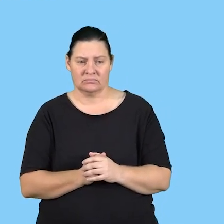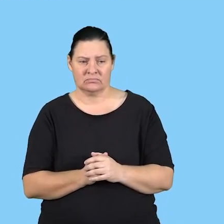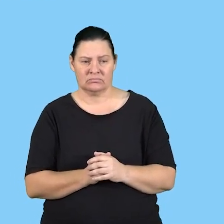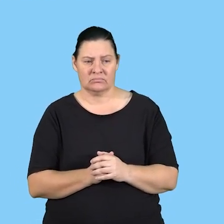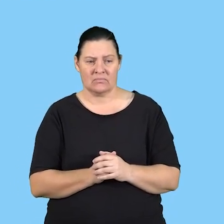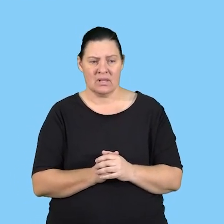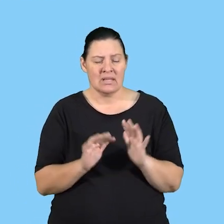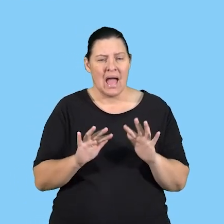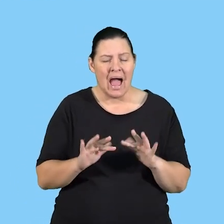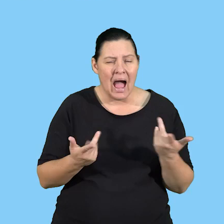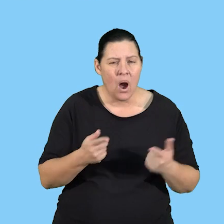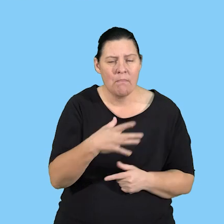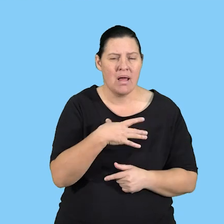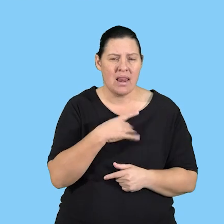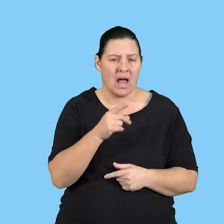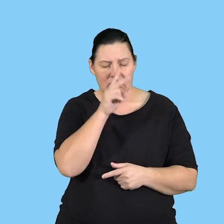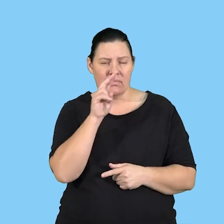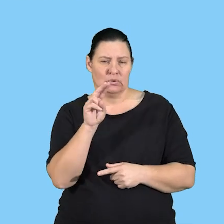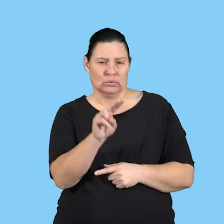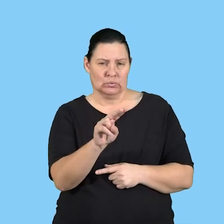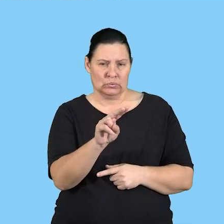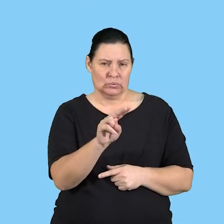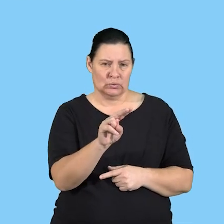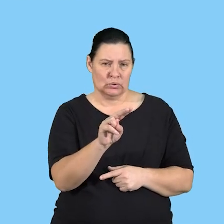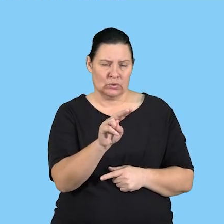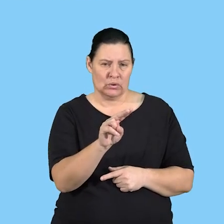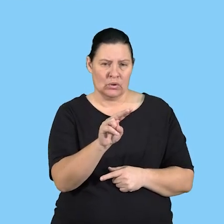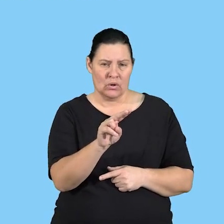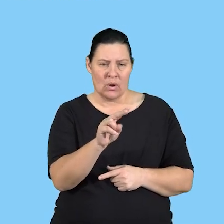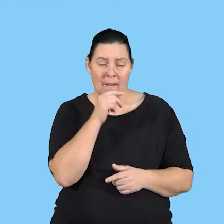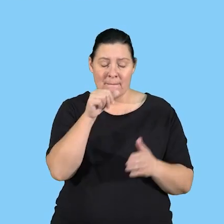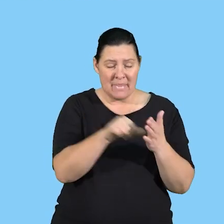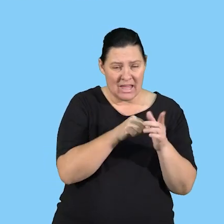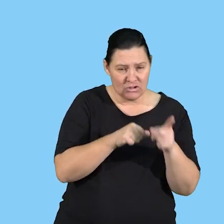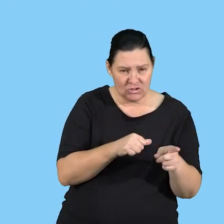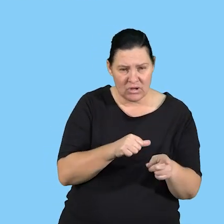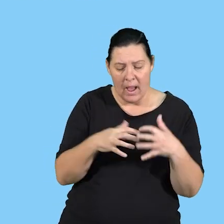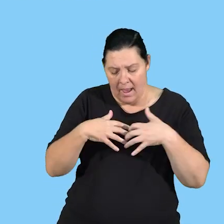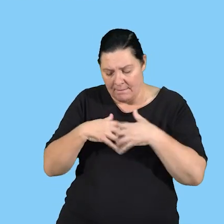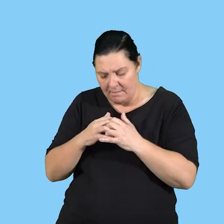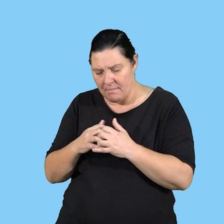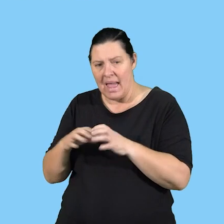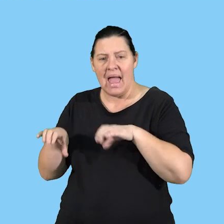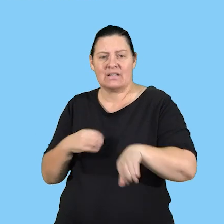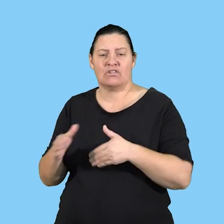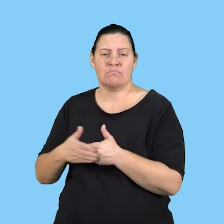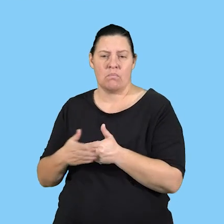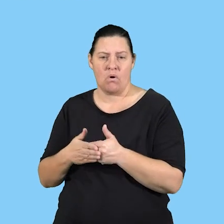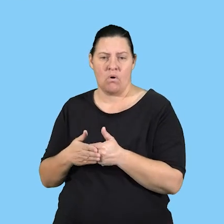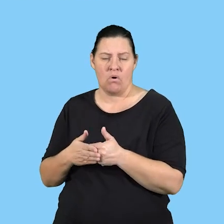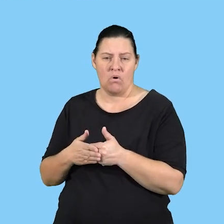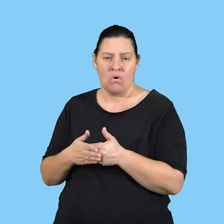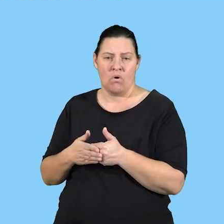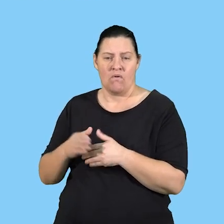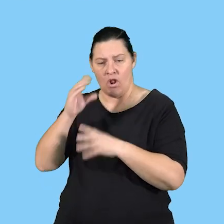Just some ways of how I would like you to have a look at this particular page and try and generate more activities for your learners to